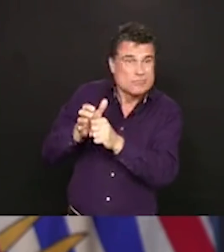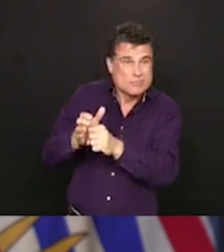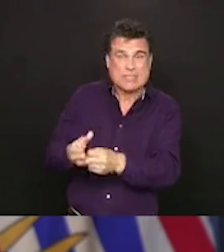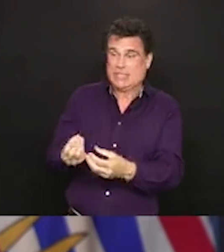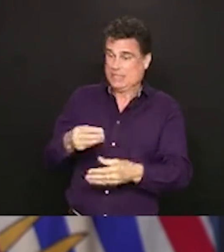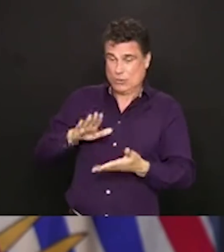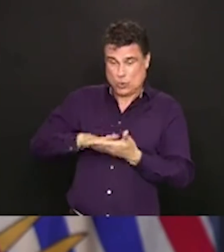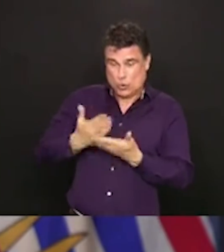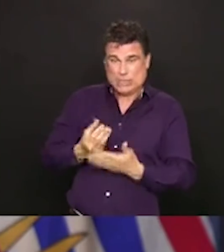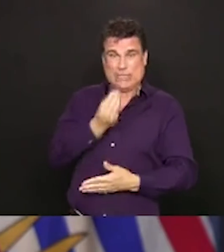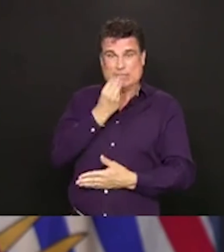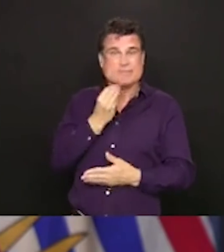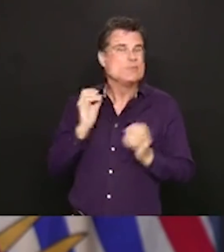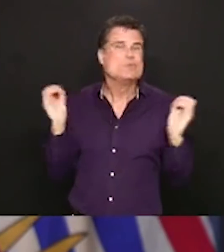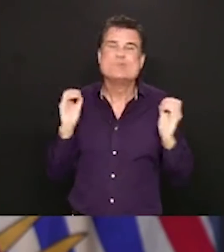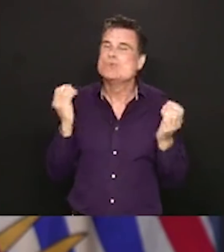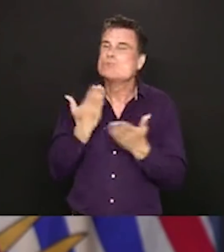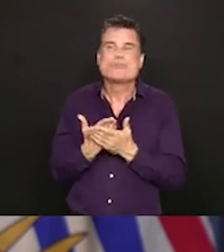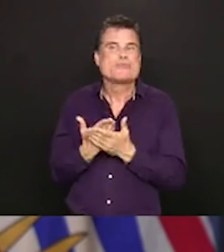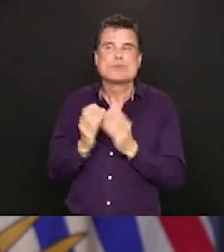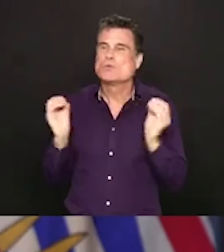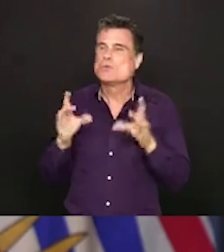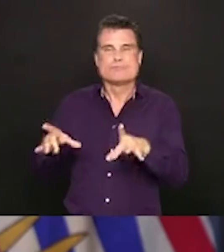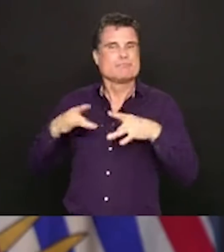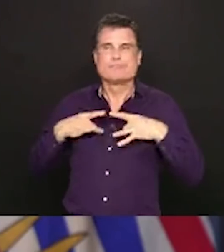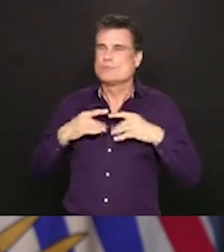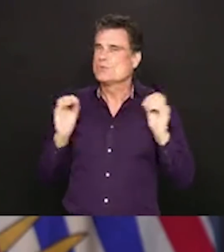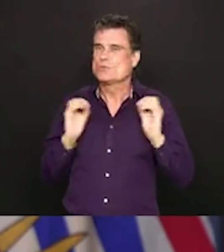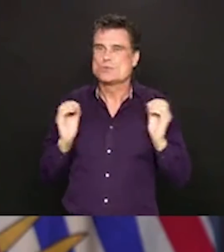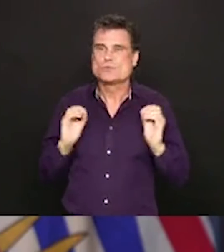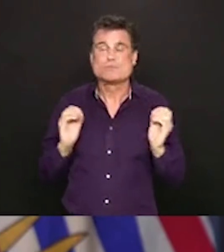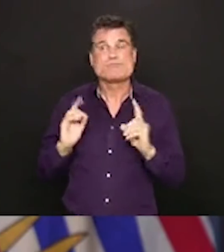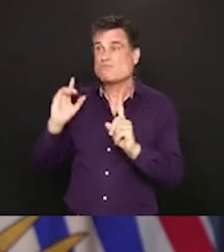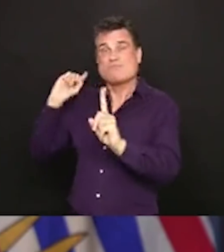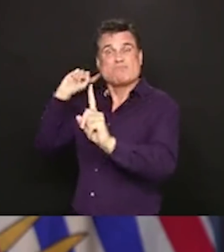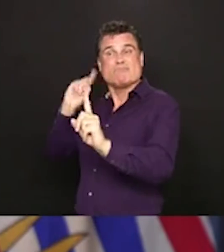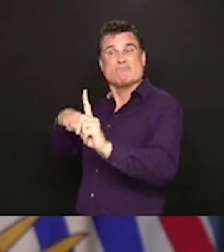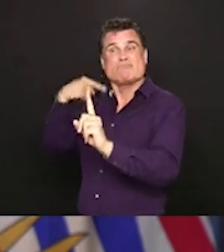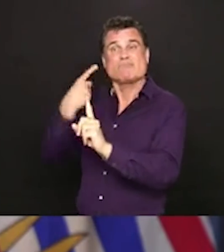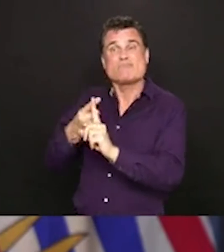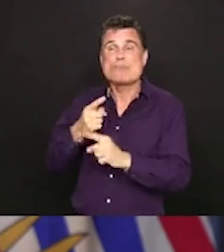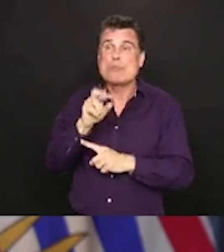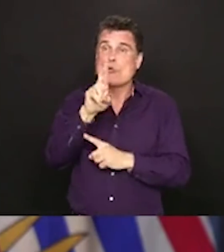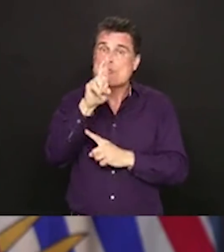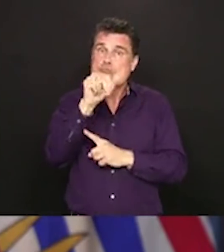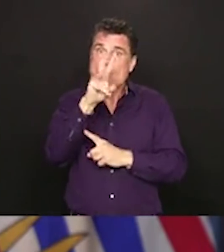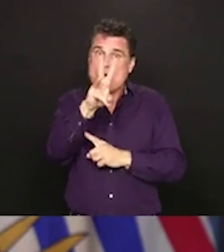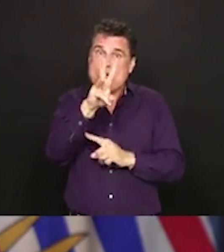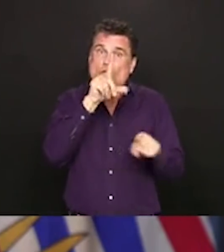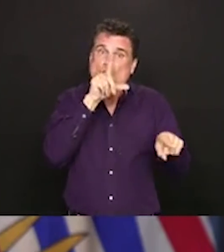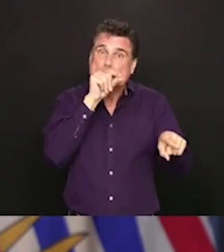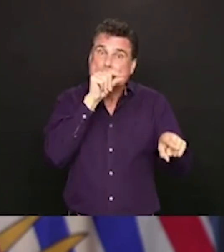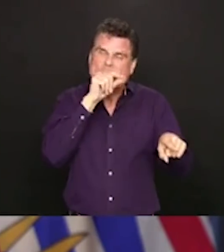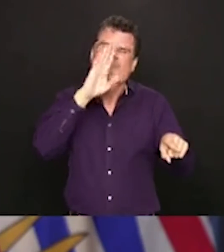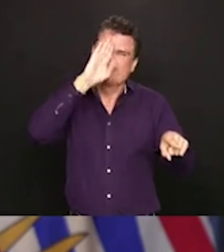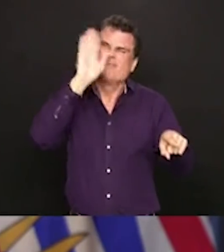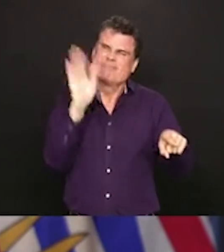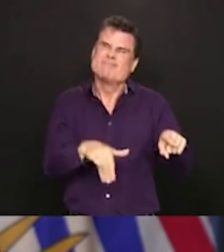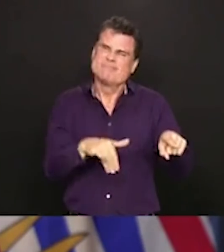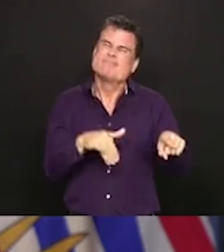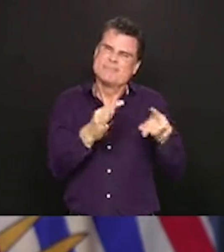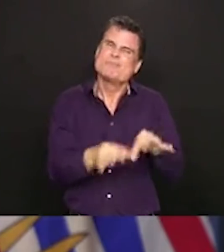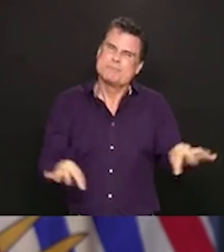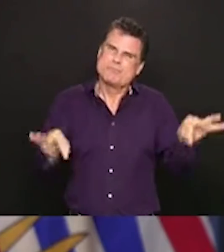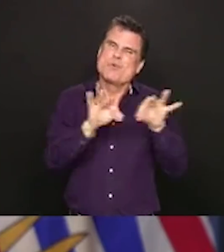it, particularly salmonella and campylobacter. And it's very important that people maintain the important hygiene practices around